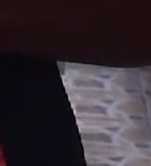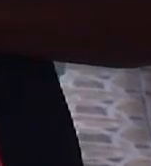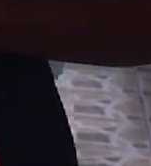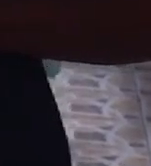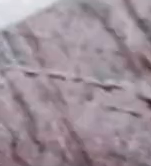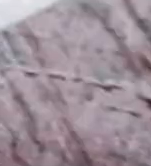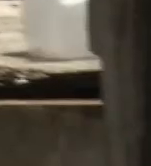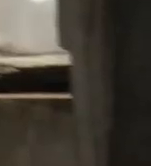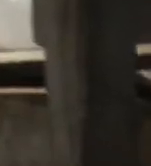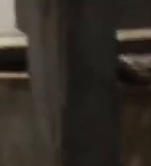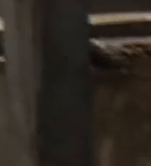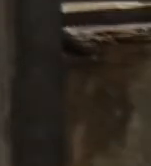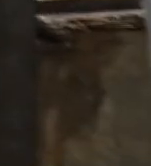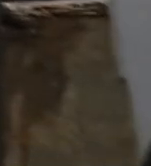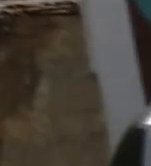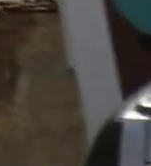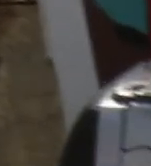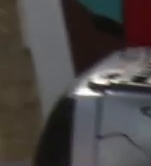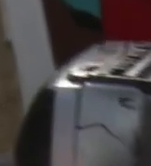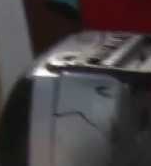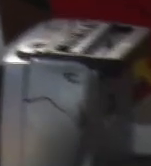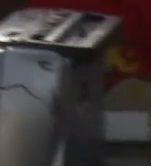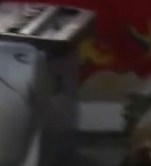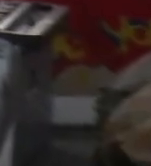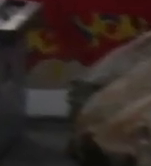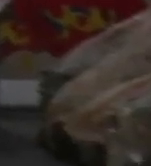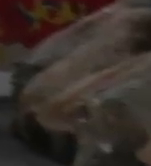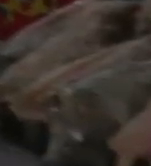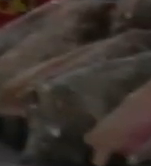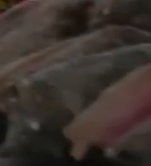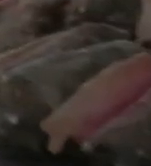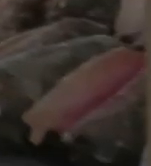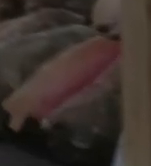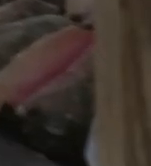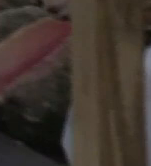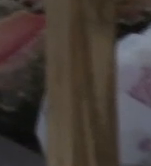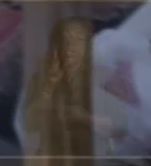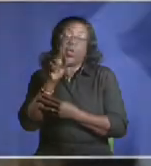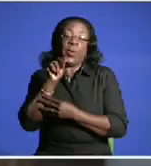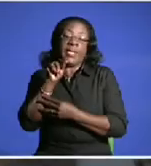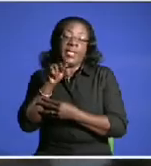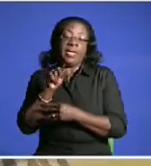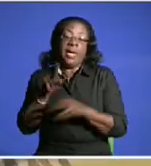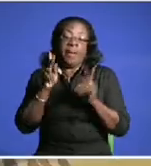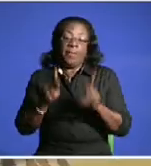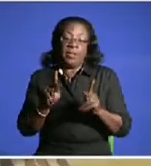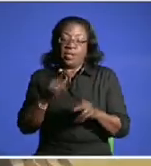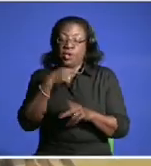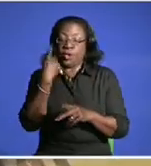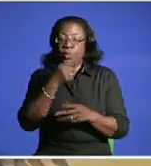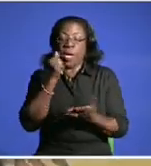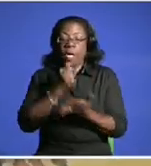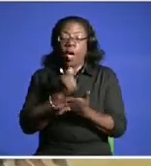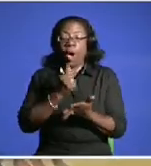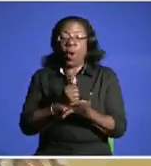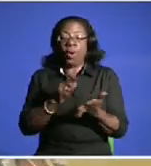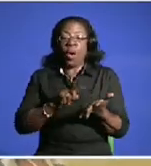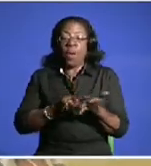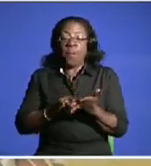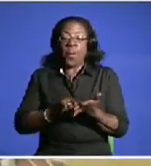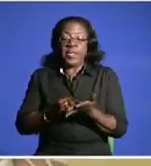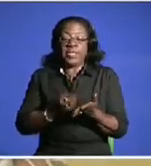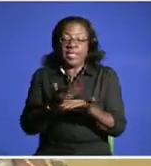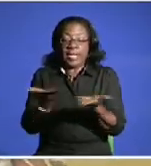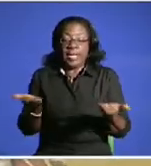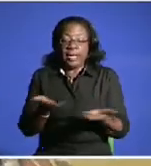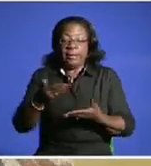the Ministry of Health has recorded 20 confirmed cases of Conch poisoning here in New Providence. He also noted that there are 20 possible